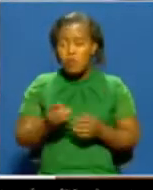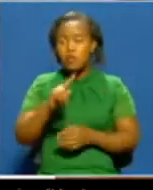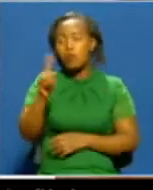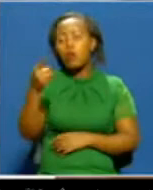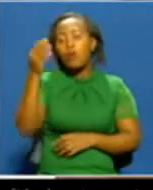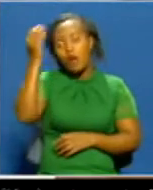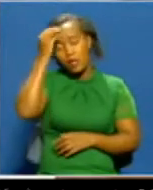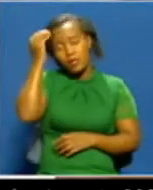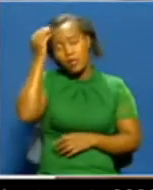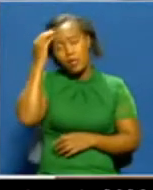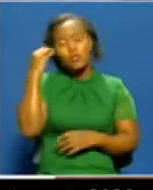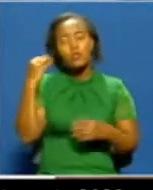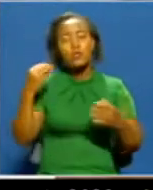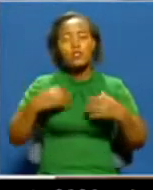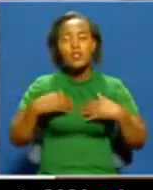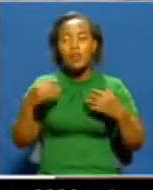document